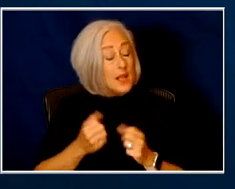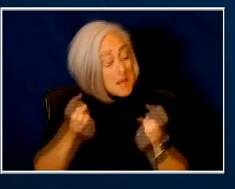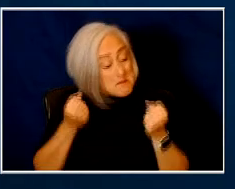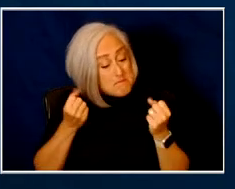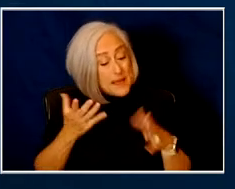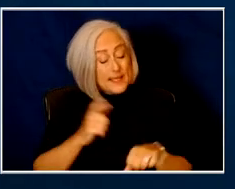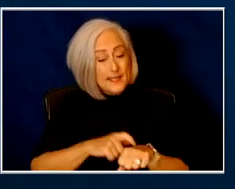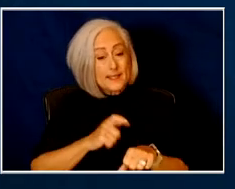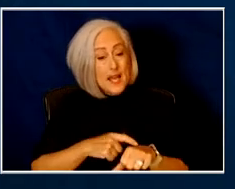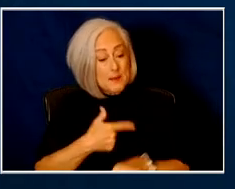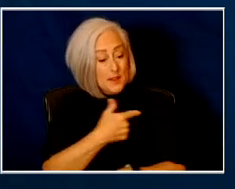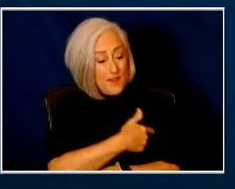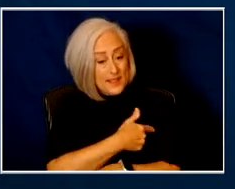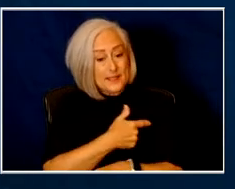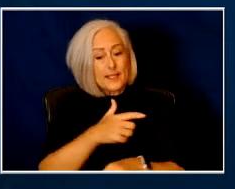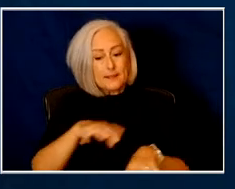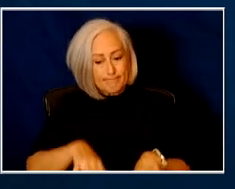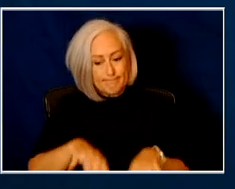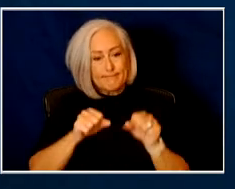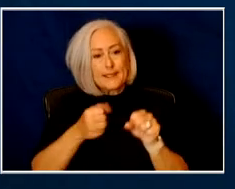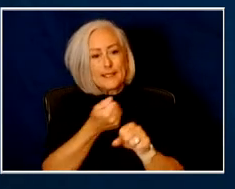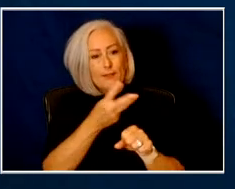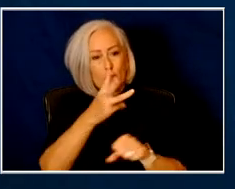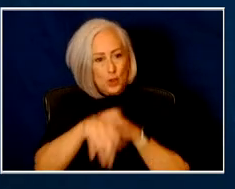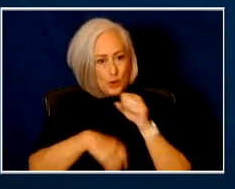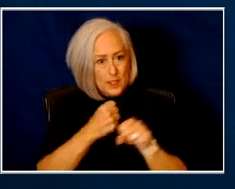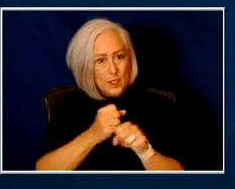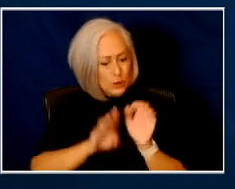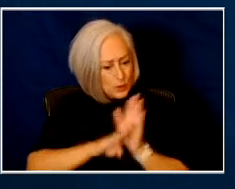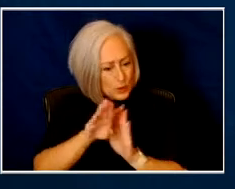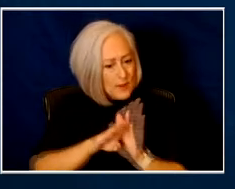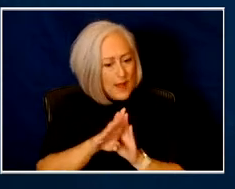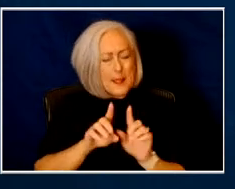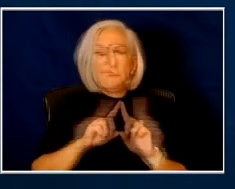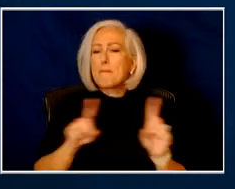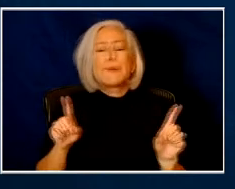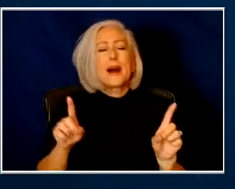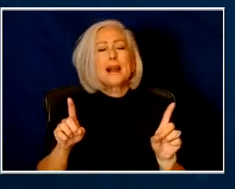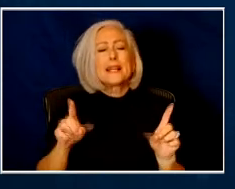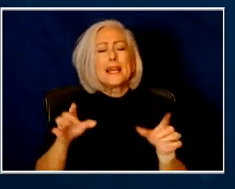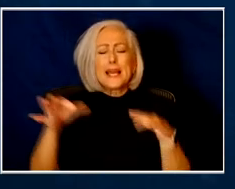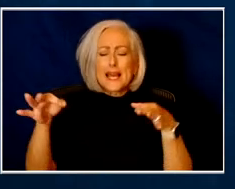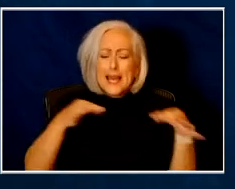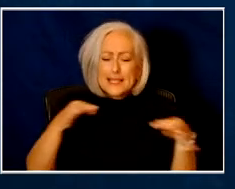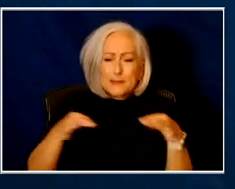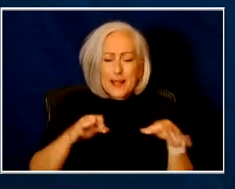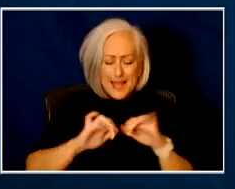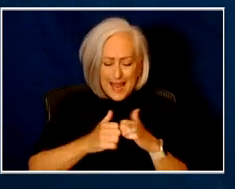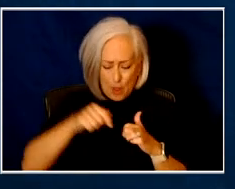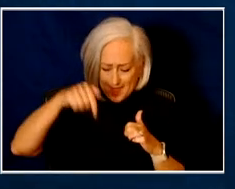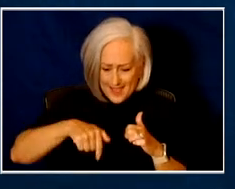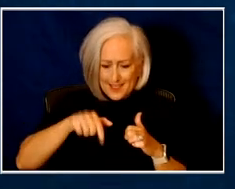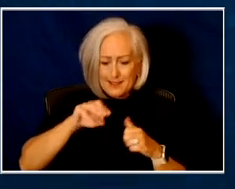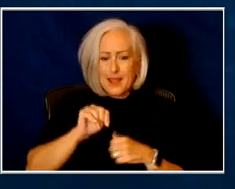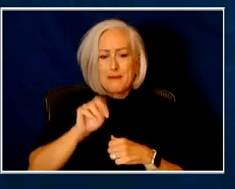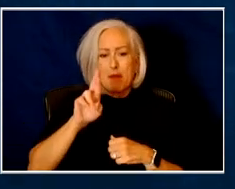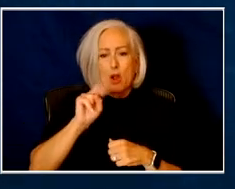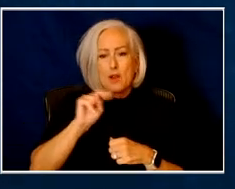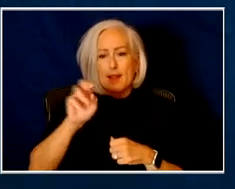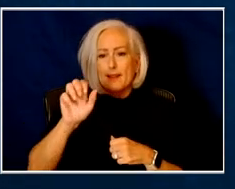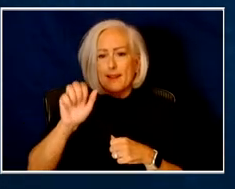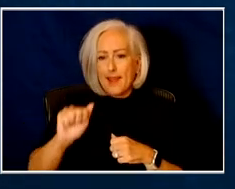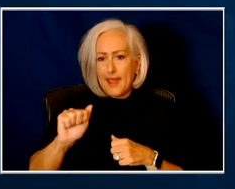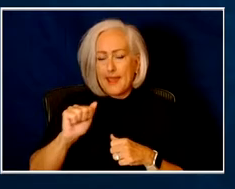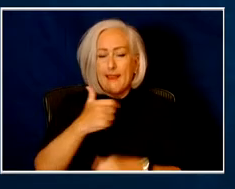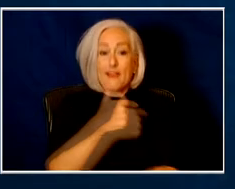but explain how these particular vaccines and I think we're really focusing right now on the MRNA vaccine certainly we know there are